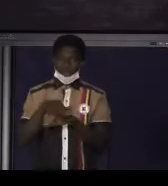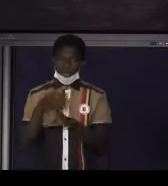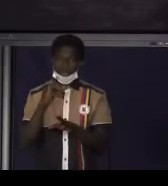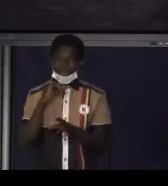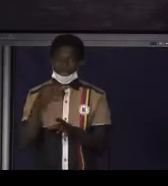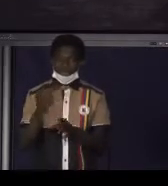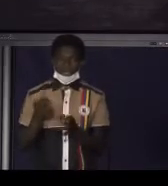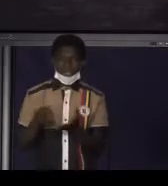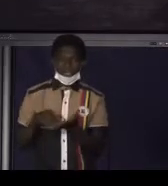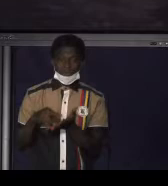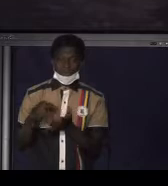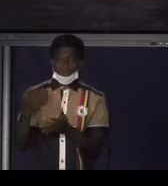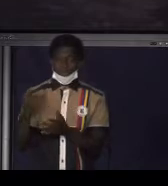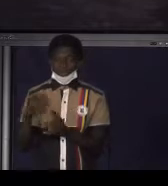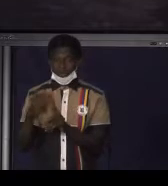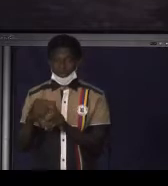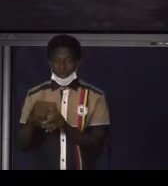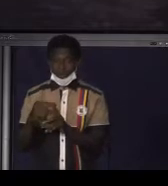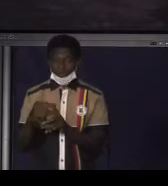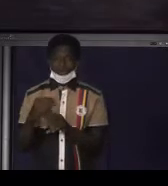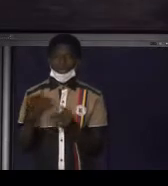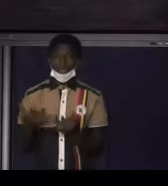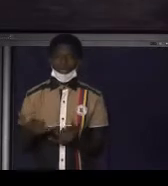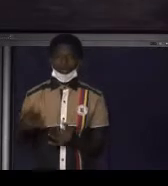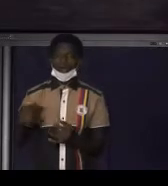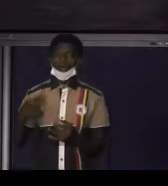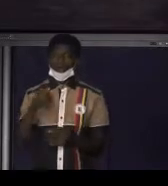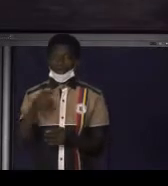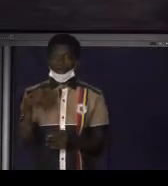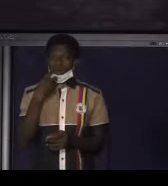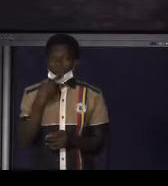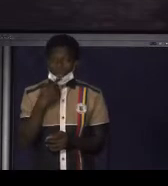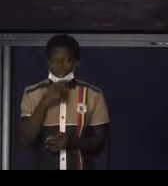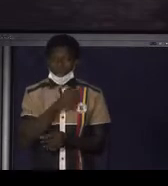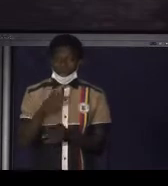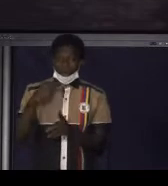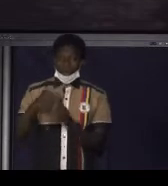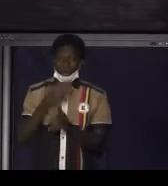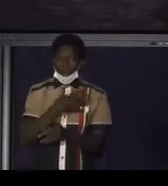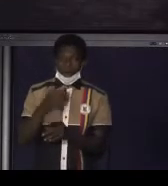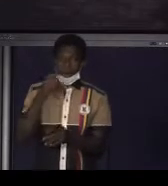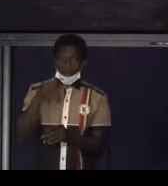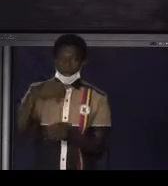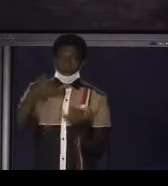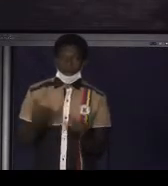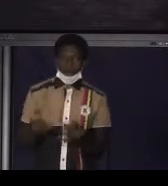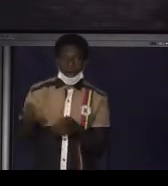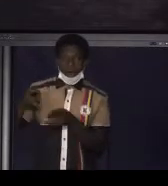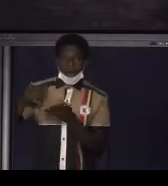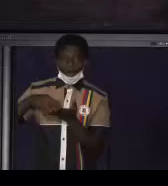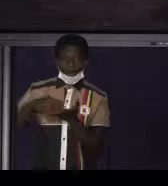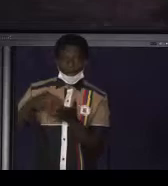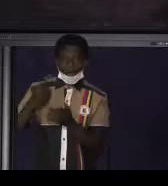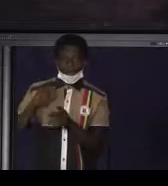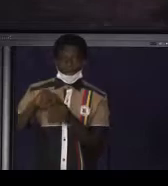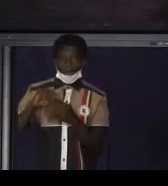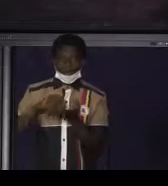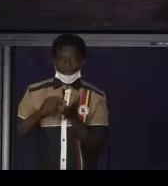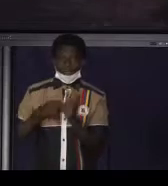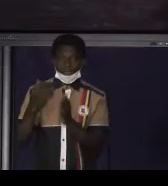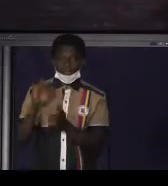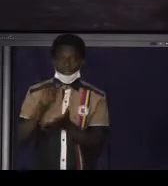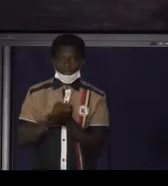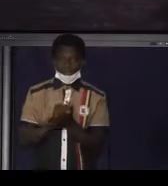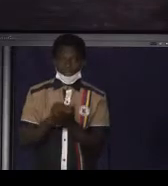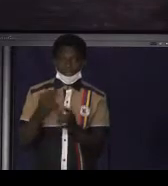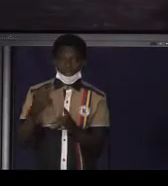is repetition of word repetition. Now, you now say a word and you now repeat the meaning of that